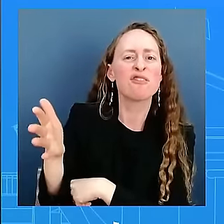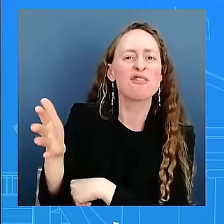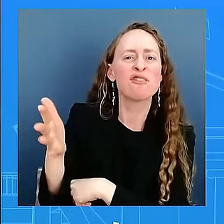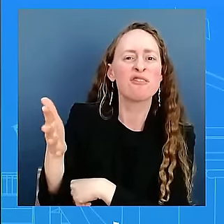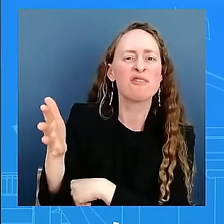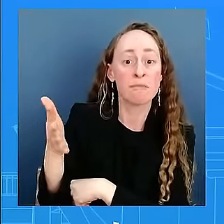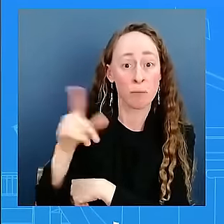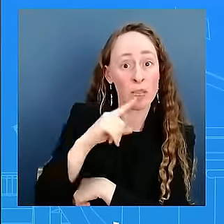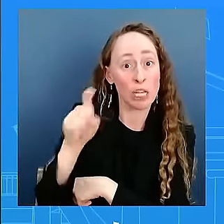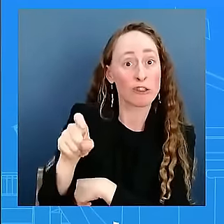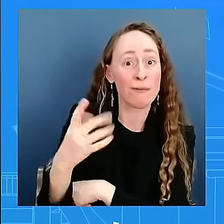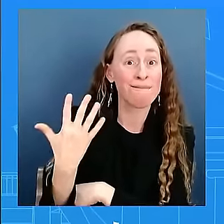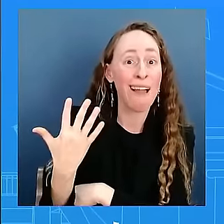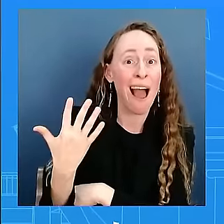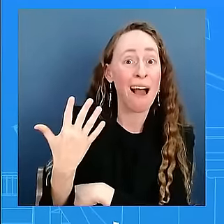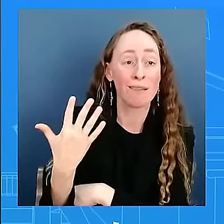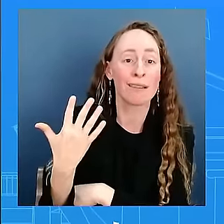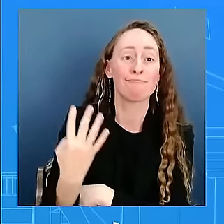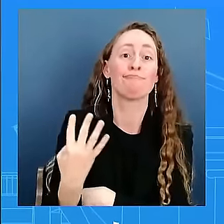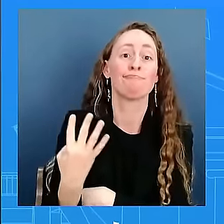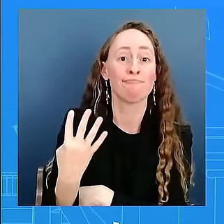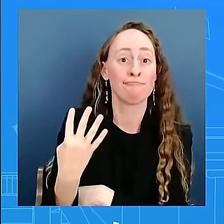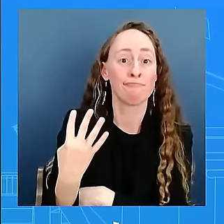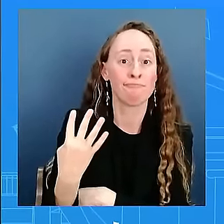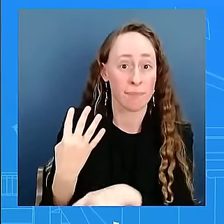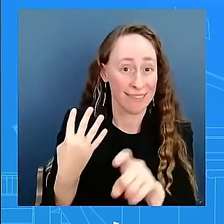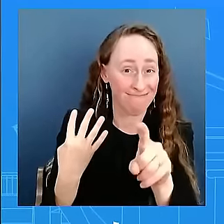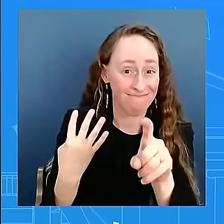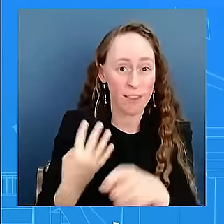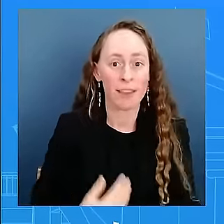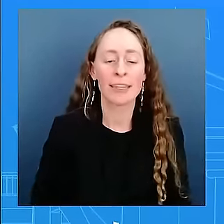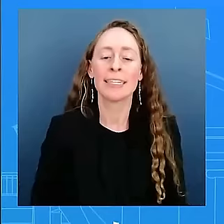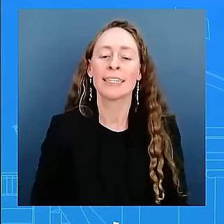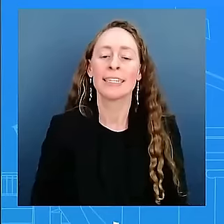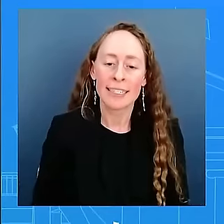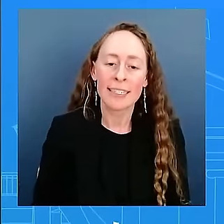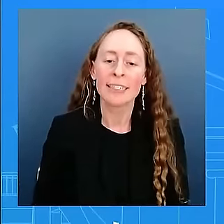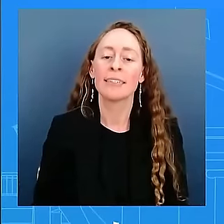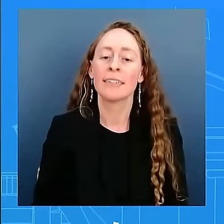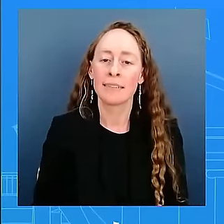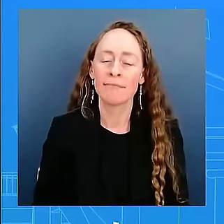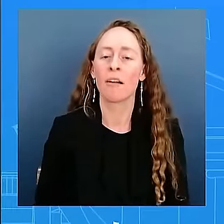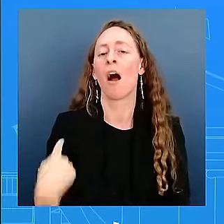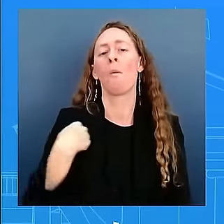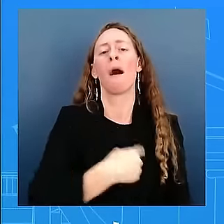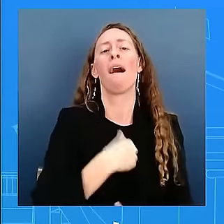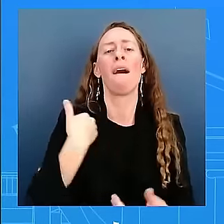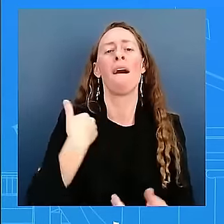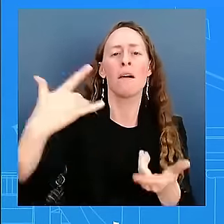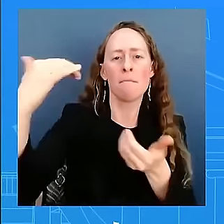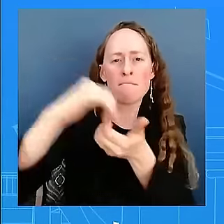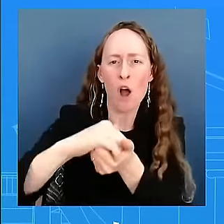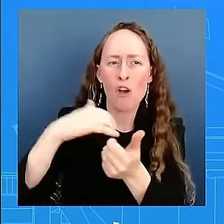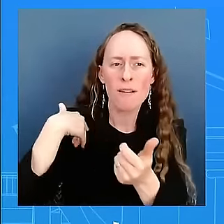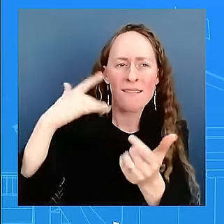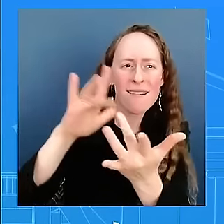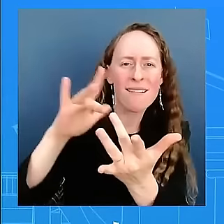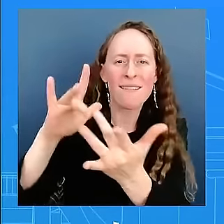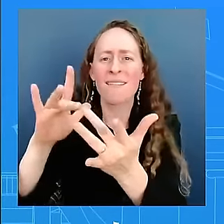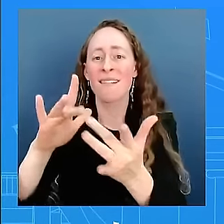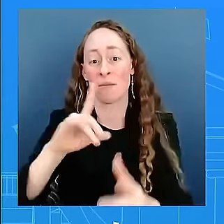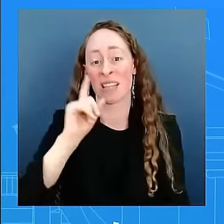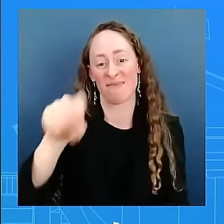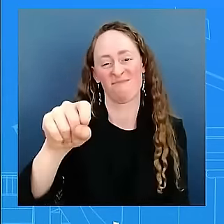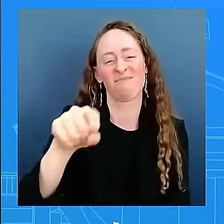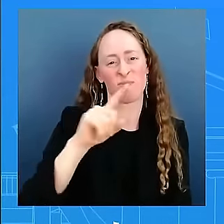working with our partners on a deal that would have included Alexei Navalny.